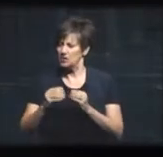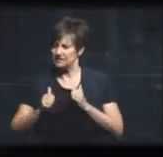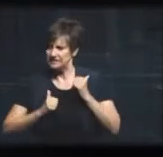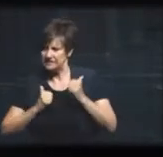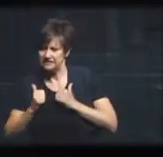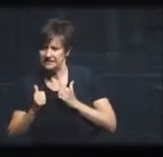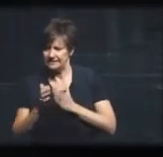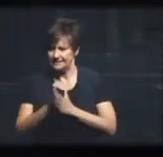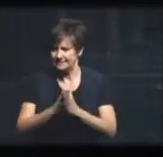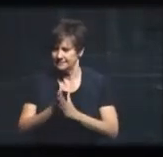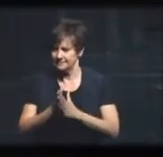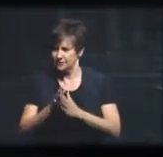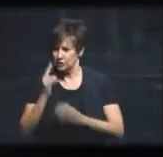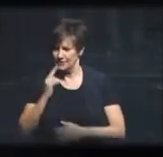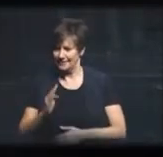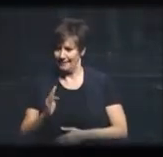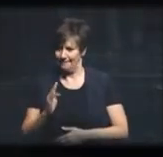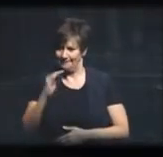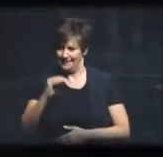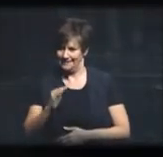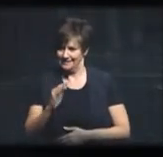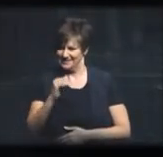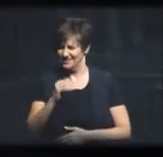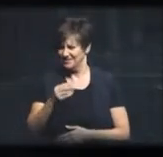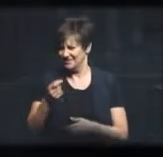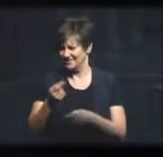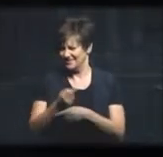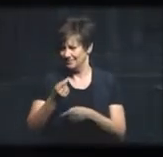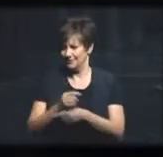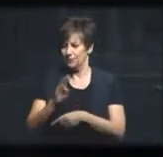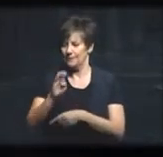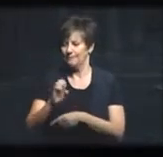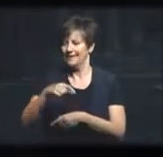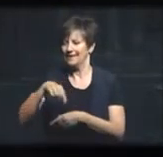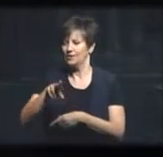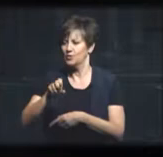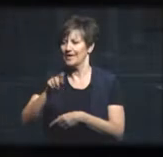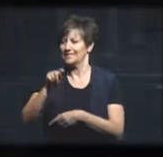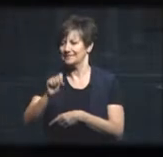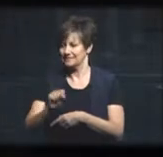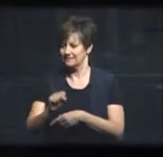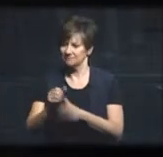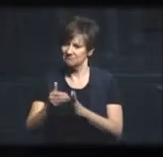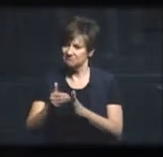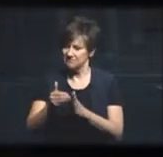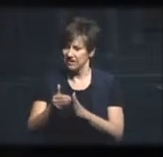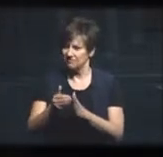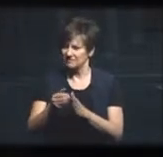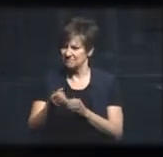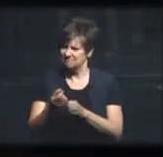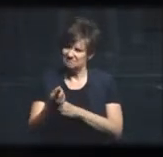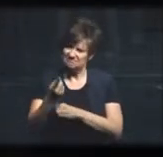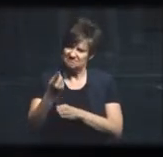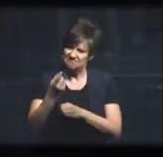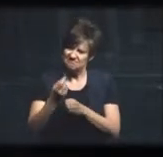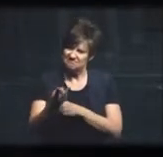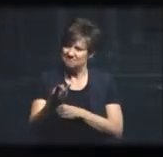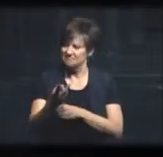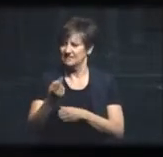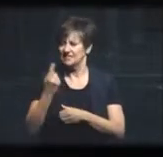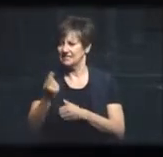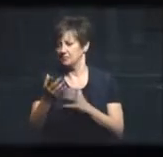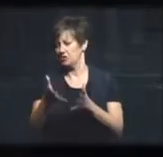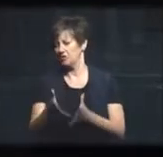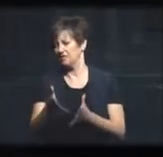see these little peaks. Those are typically bequests. So often, not often, every few years, there might be somebody who